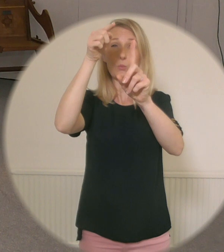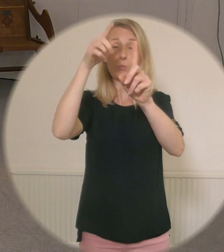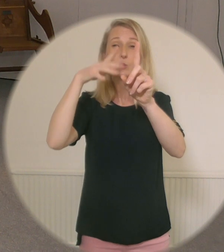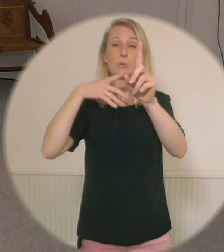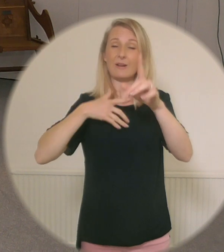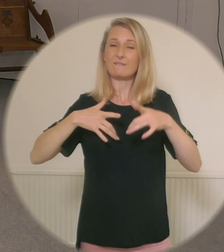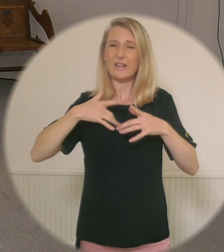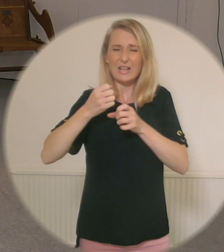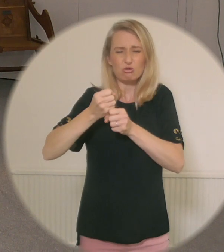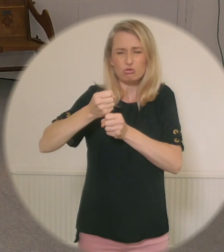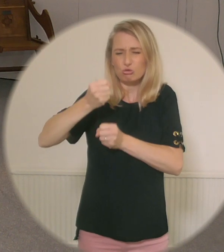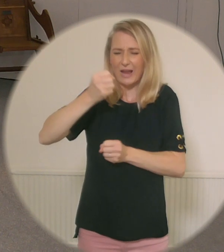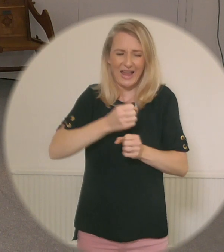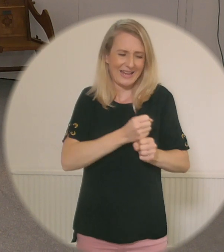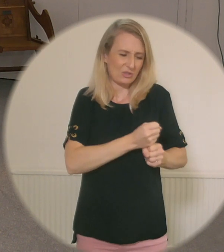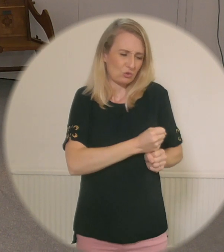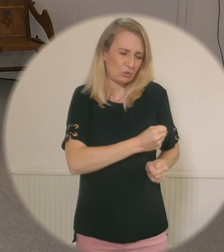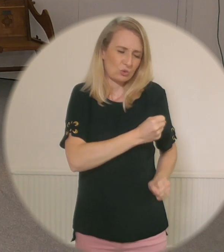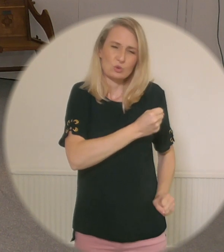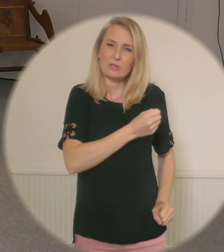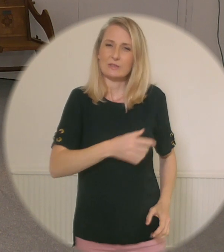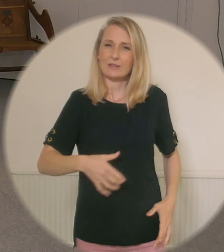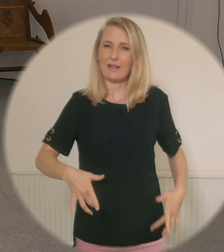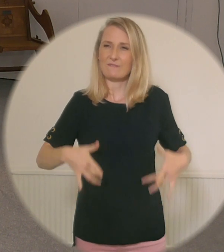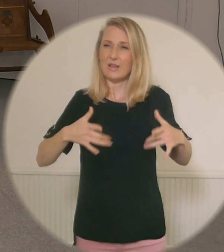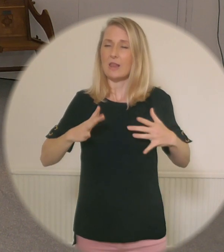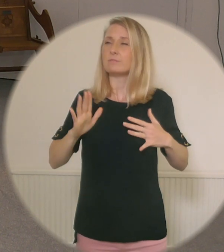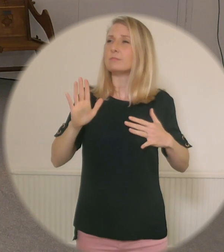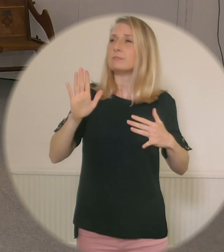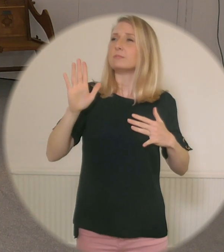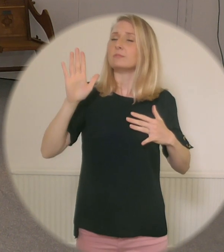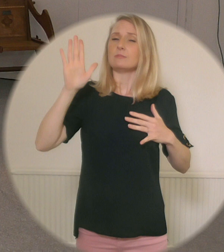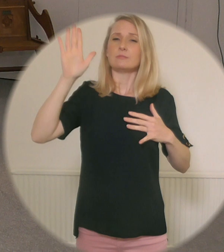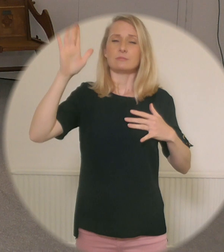your legs. Feel your upper body lengthening upwards to the ceiling.